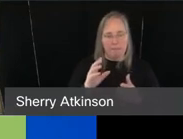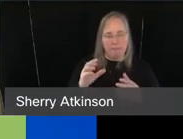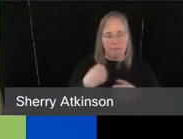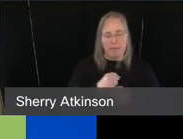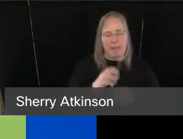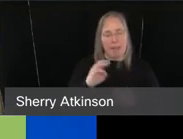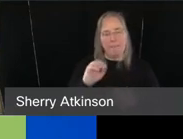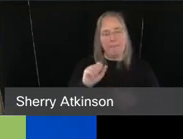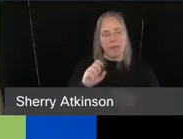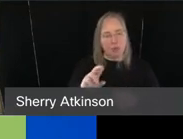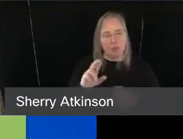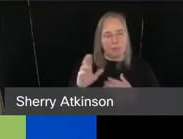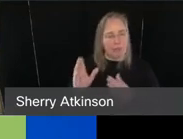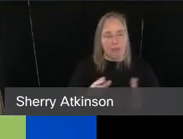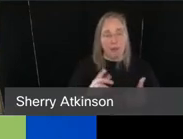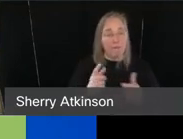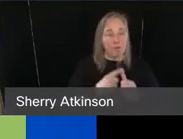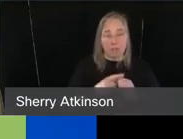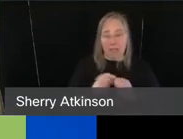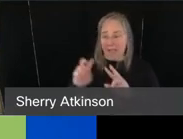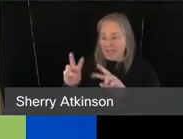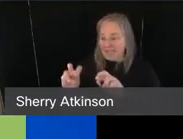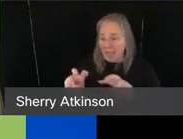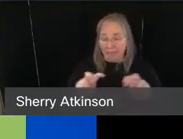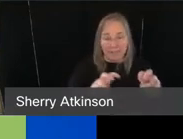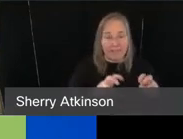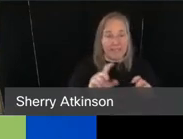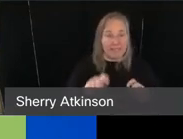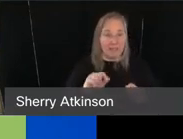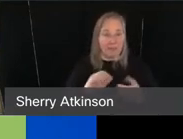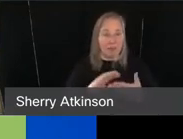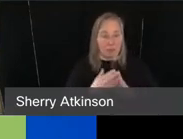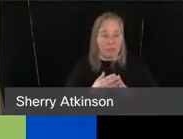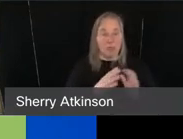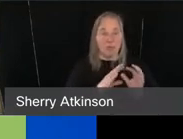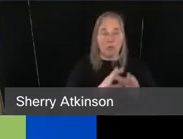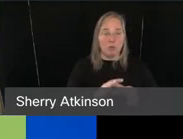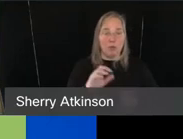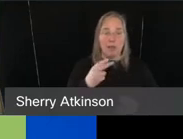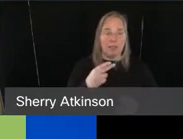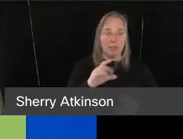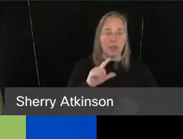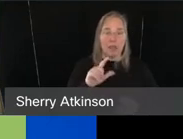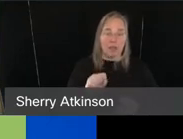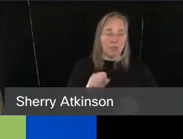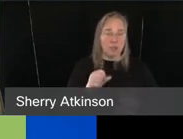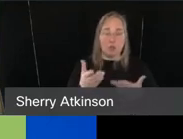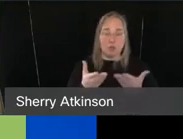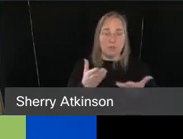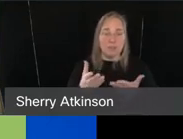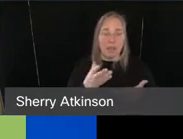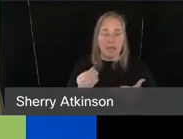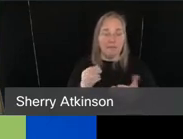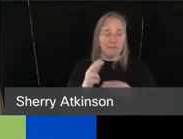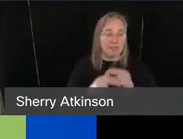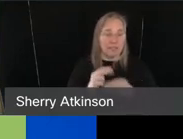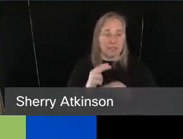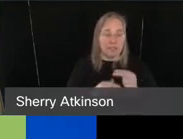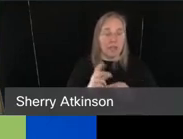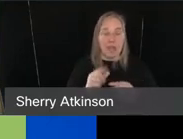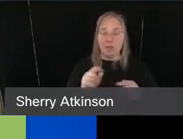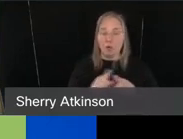needs of the community related to HCLS's service and facilities. Also to forecast the needs of the